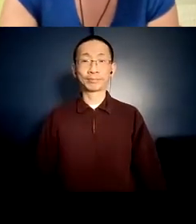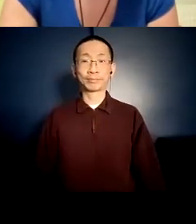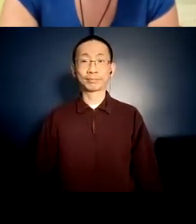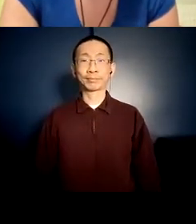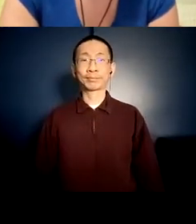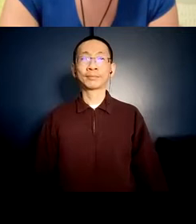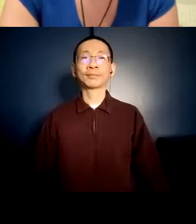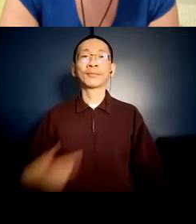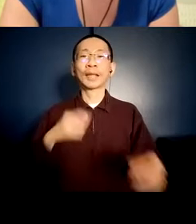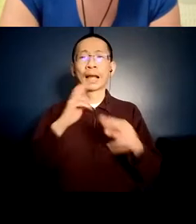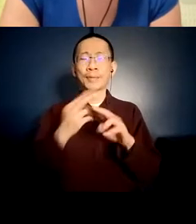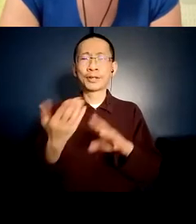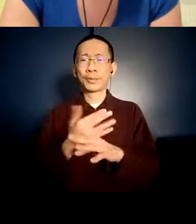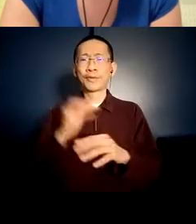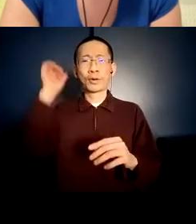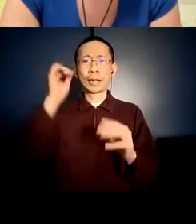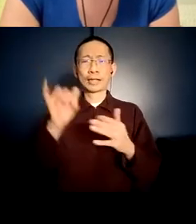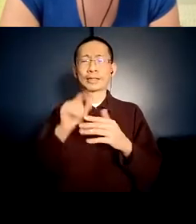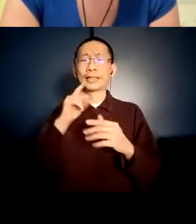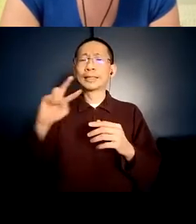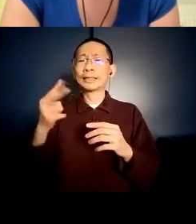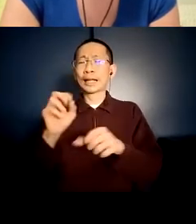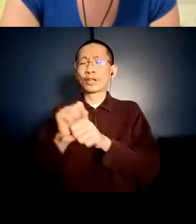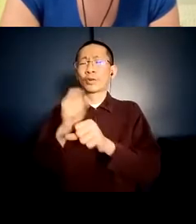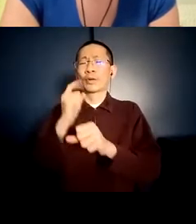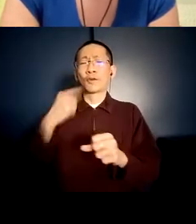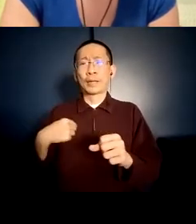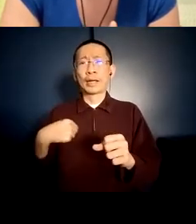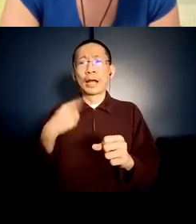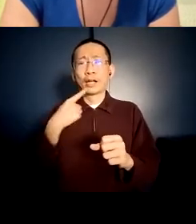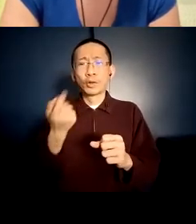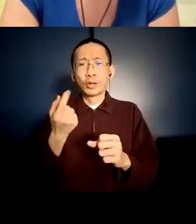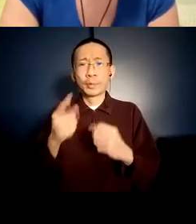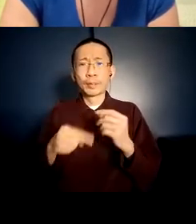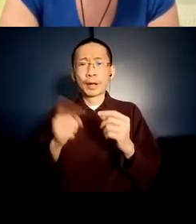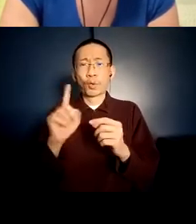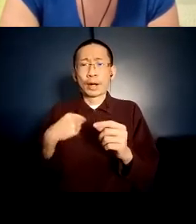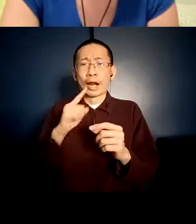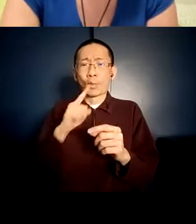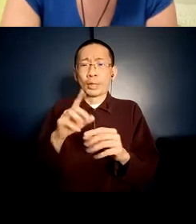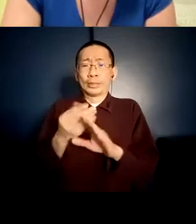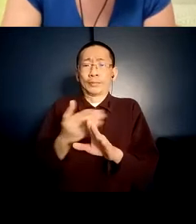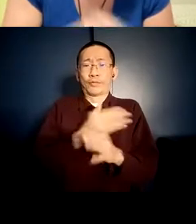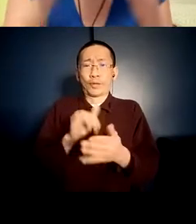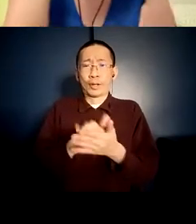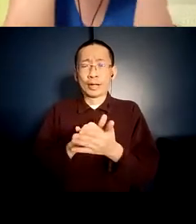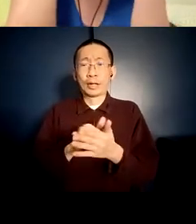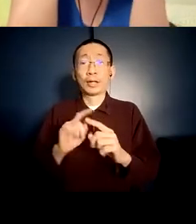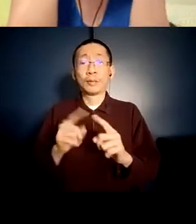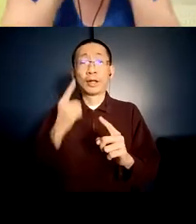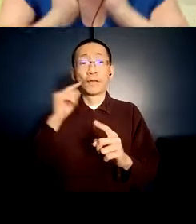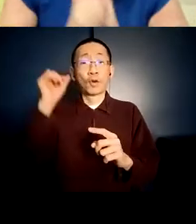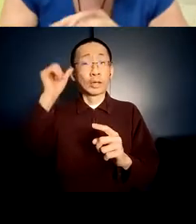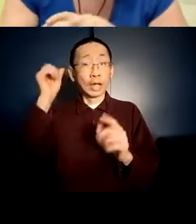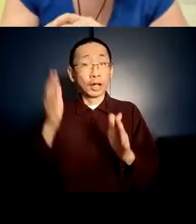I mentioned before that audiology is a second career for me, and I told you a little bit about where I had been before that. But for the